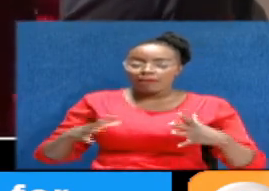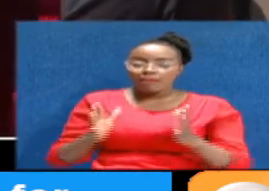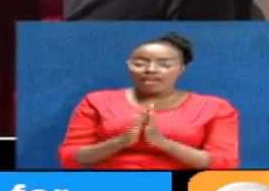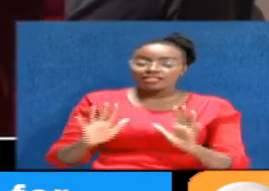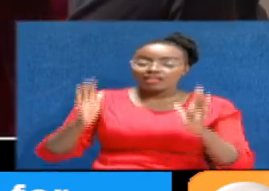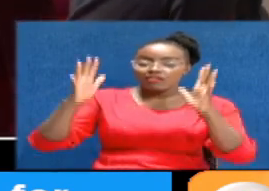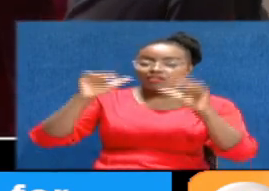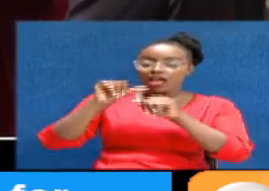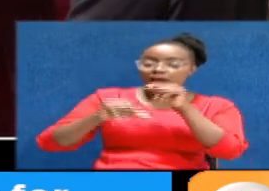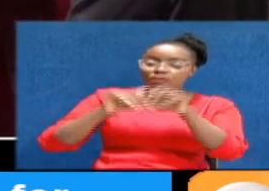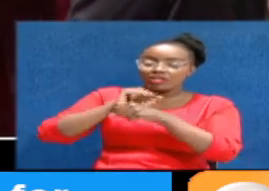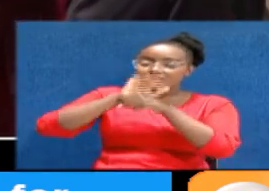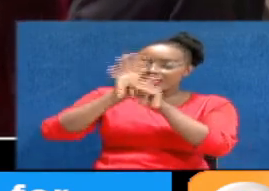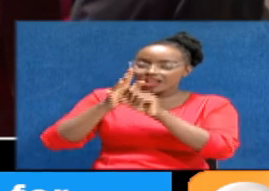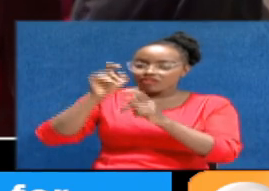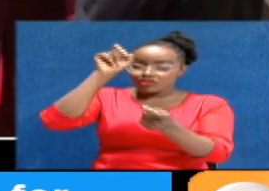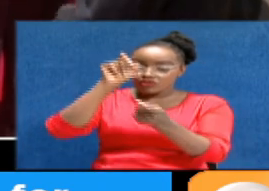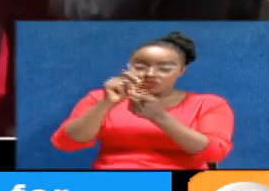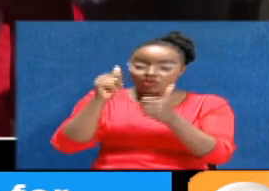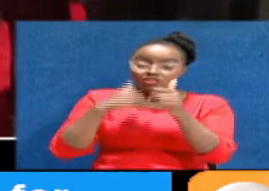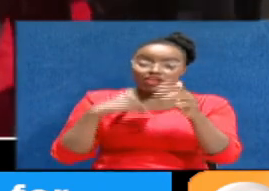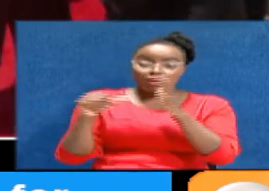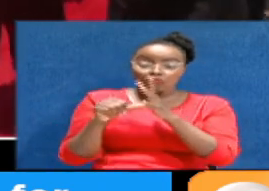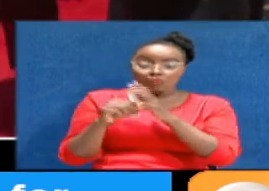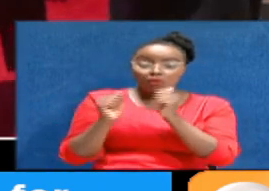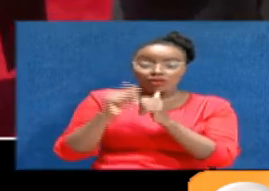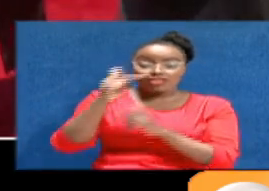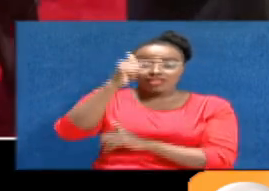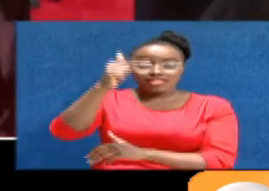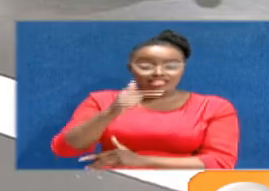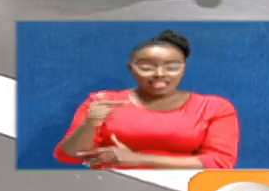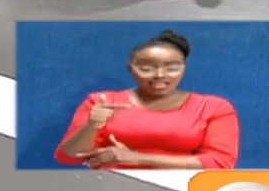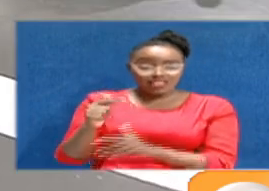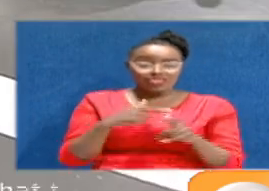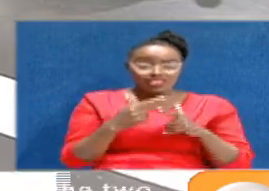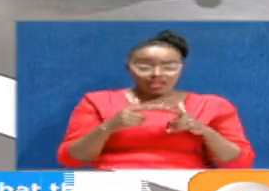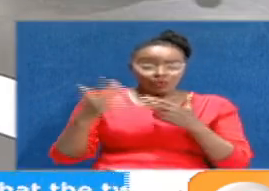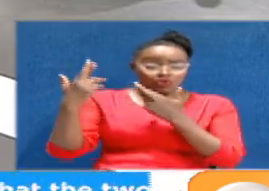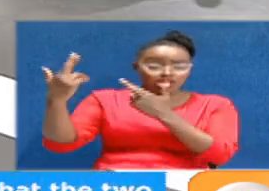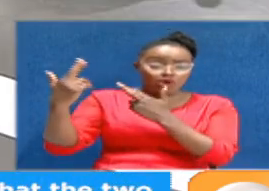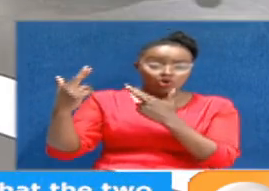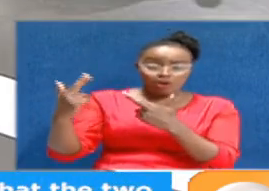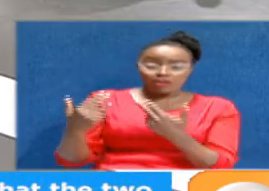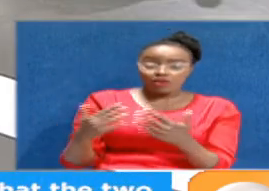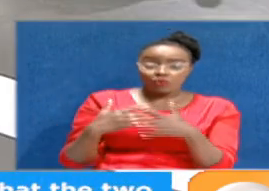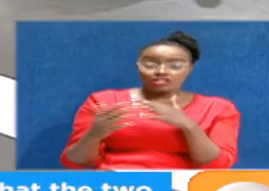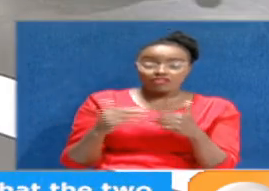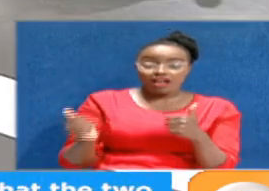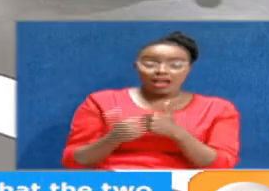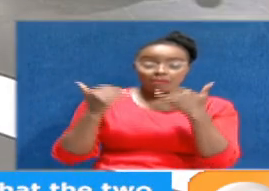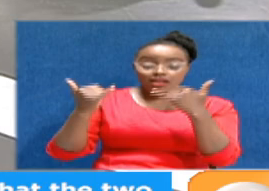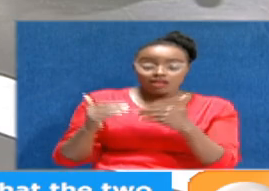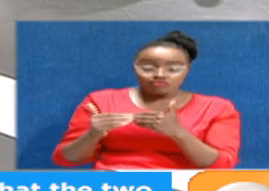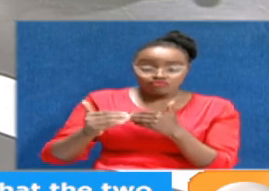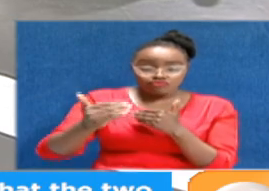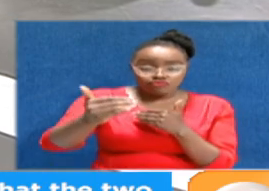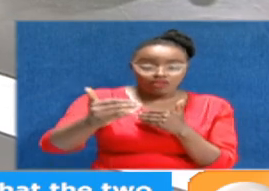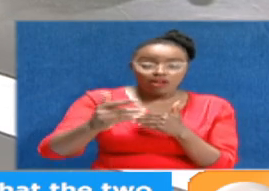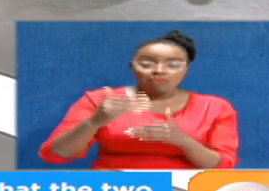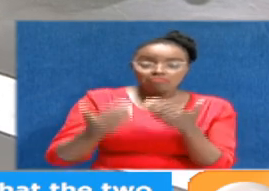standardization when it comes to COVID testing, which has been an issue with Tanzania. And, you know, we can only hope that what happens now going